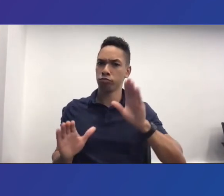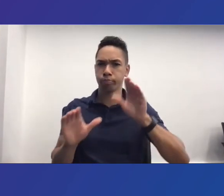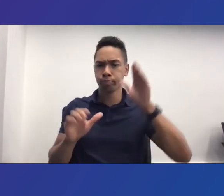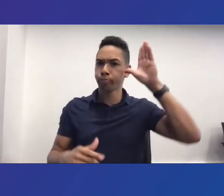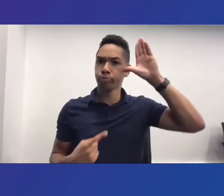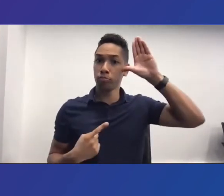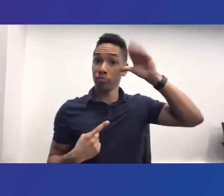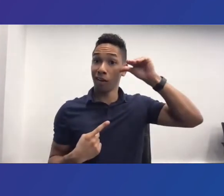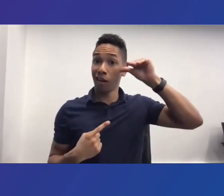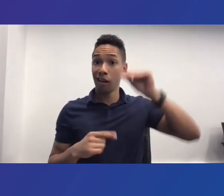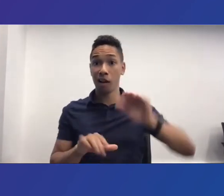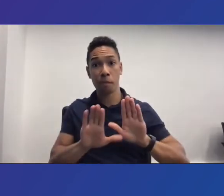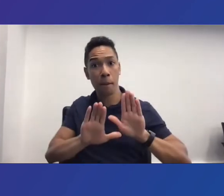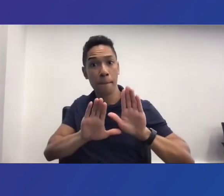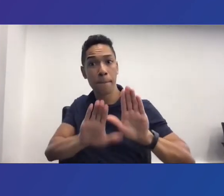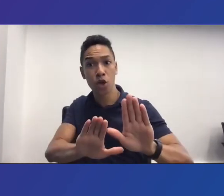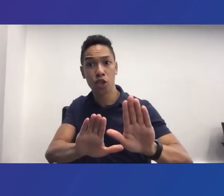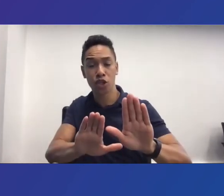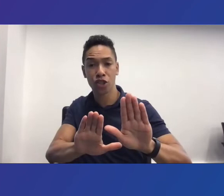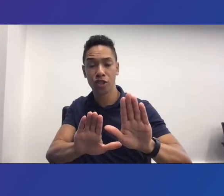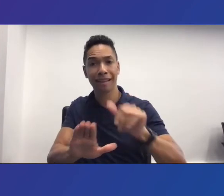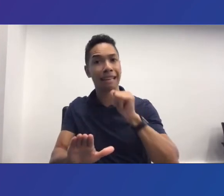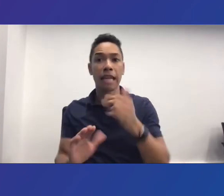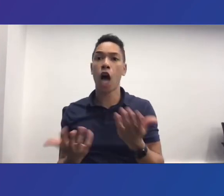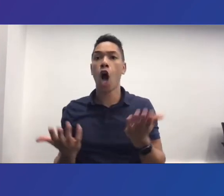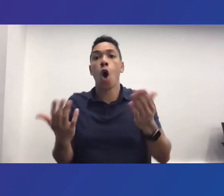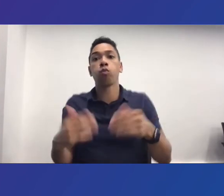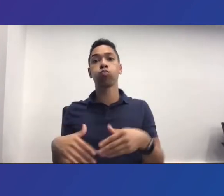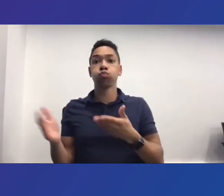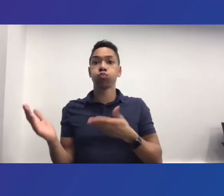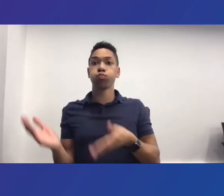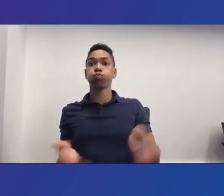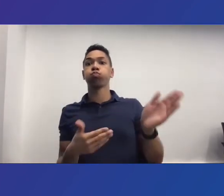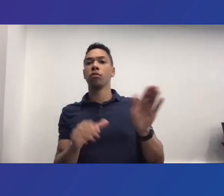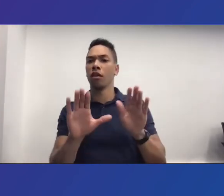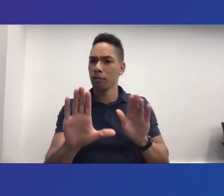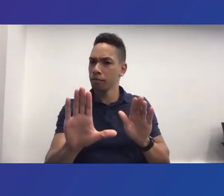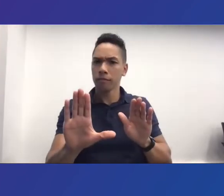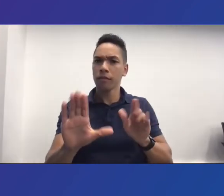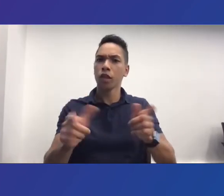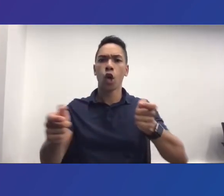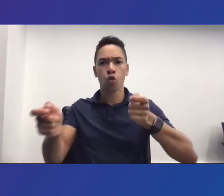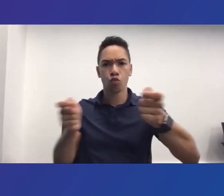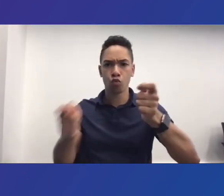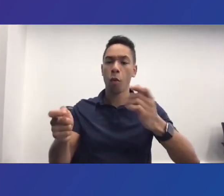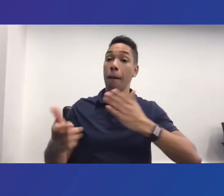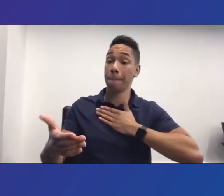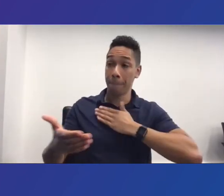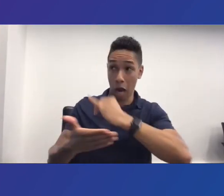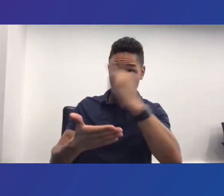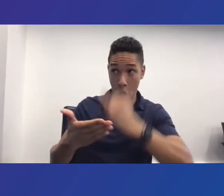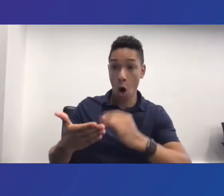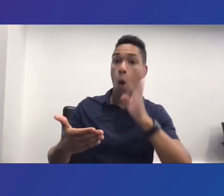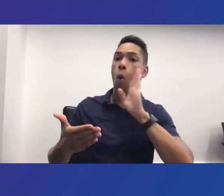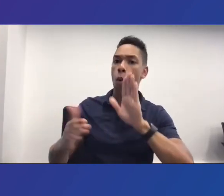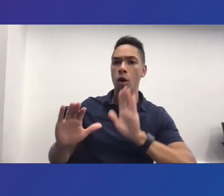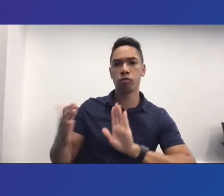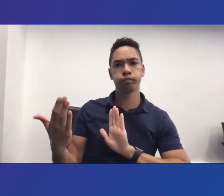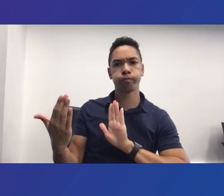not just let things happen, but say, okay, this is where I'm going to use my art now to push back against those